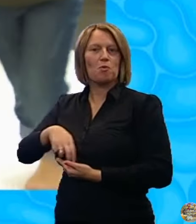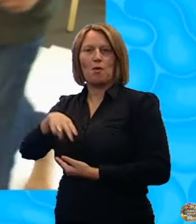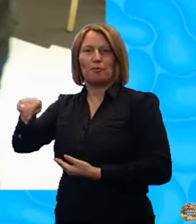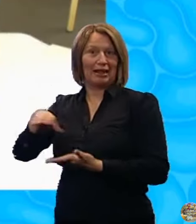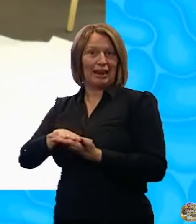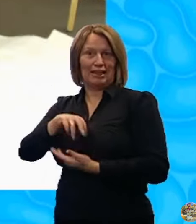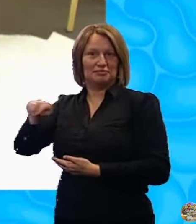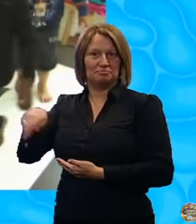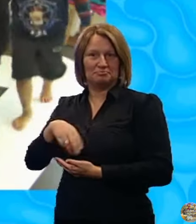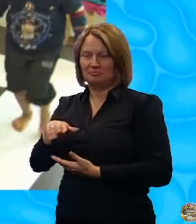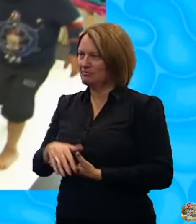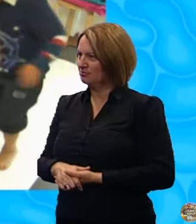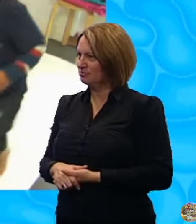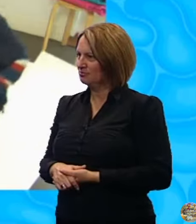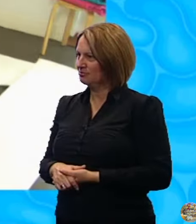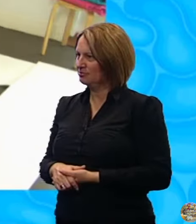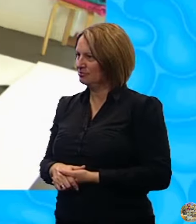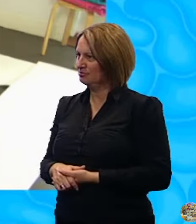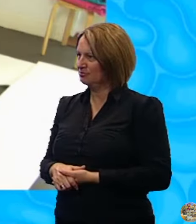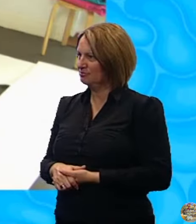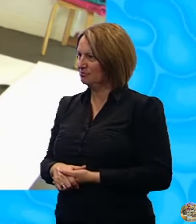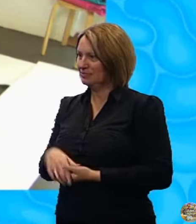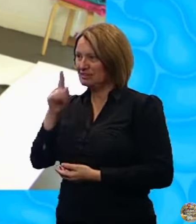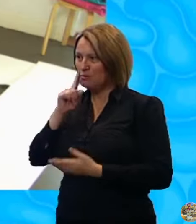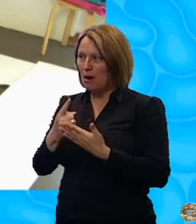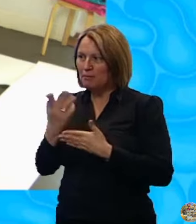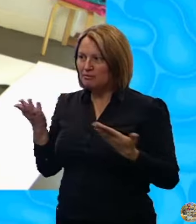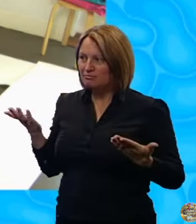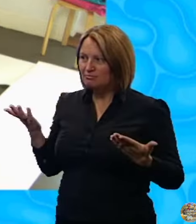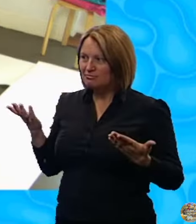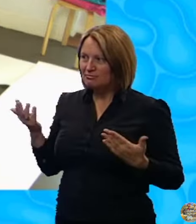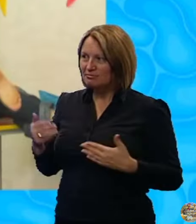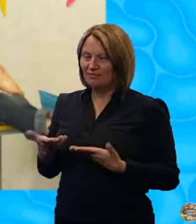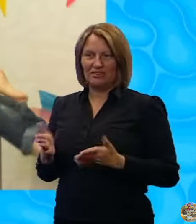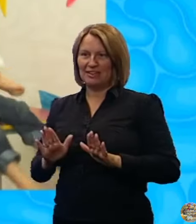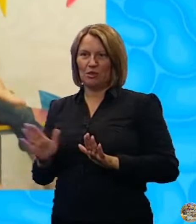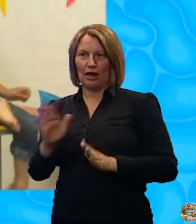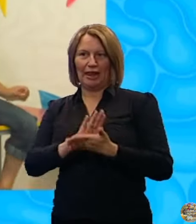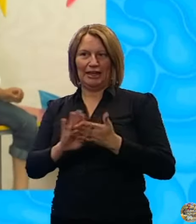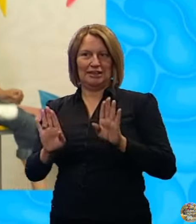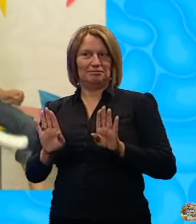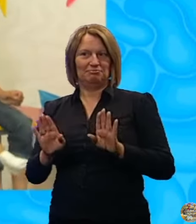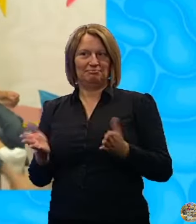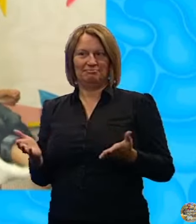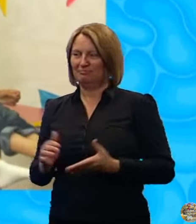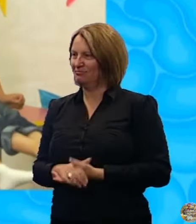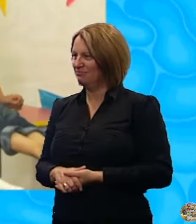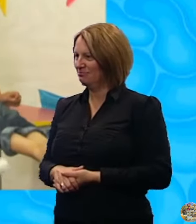Okay. Right, everyone. Back up. Let's have a look. See what's happened. Let me see those tootsies.